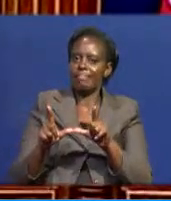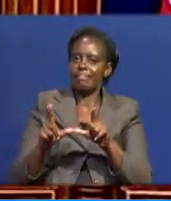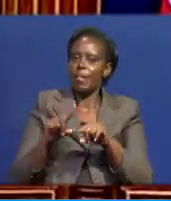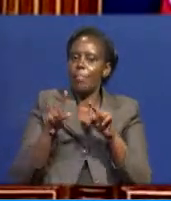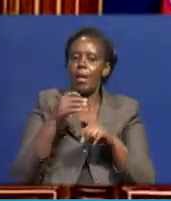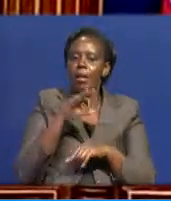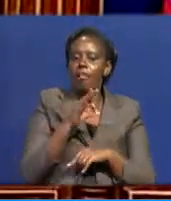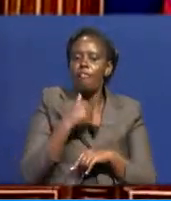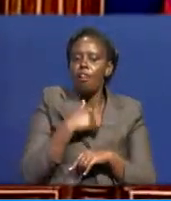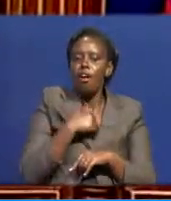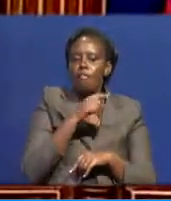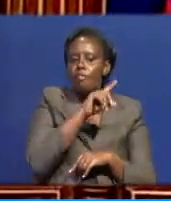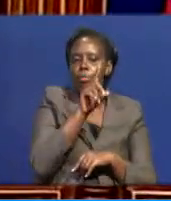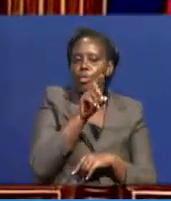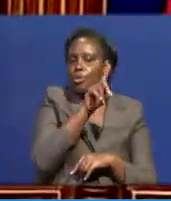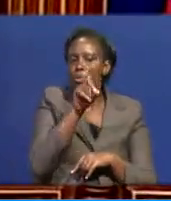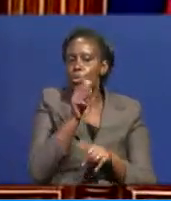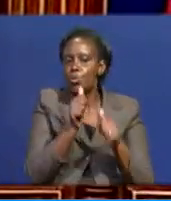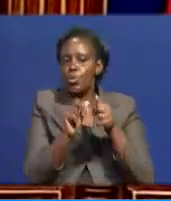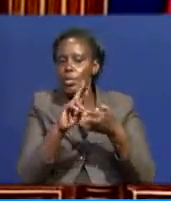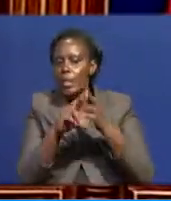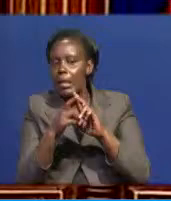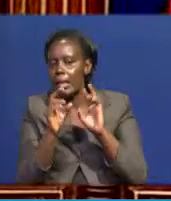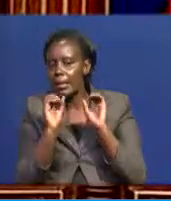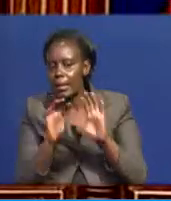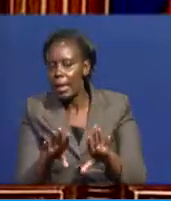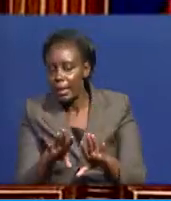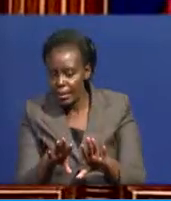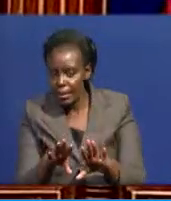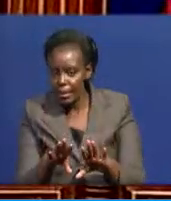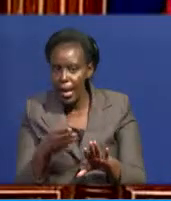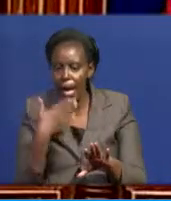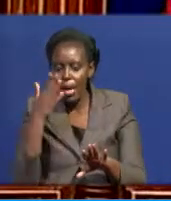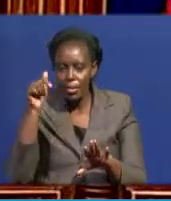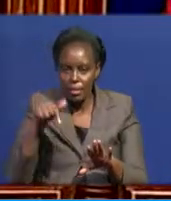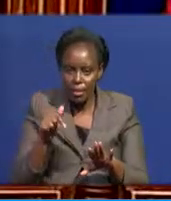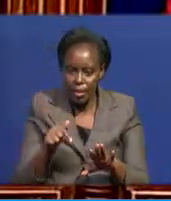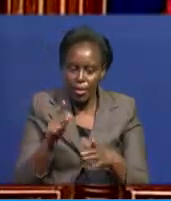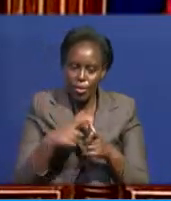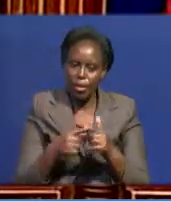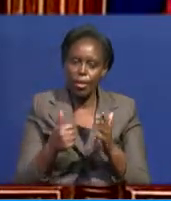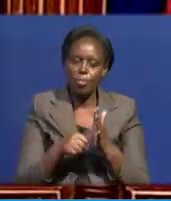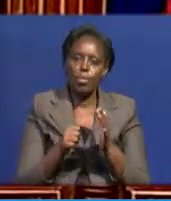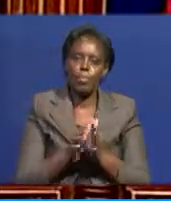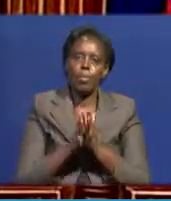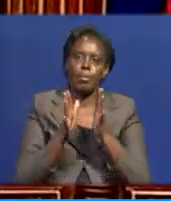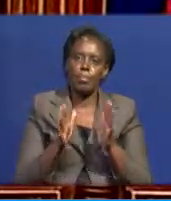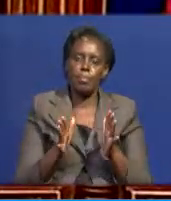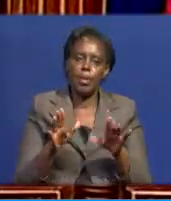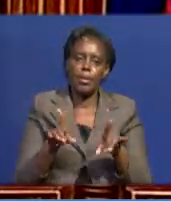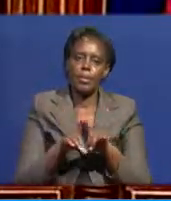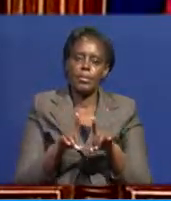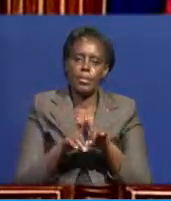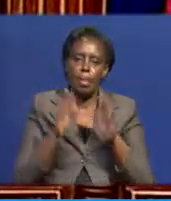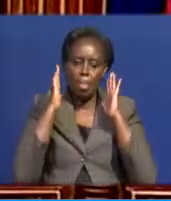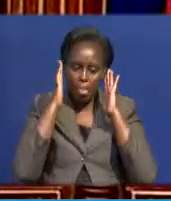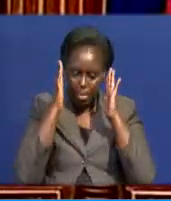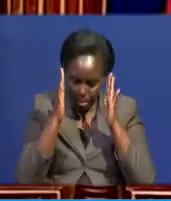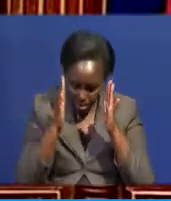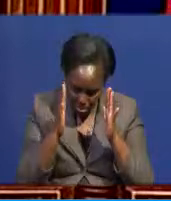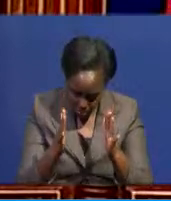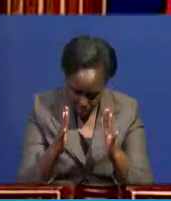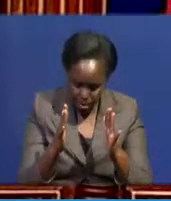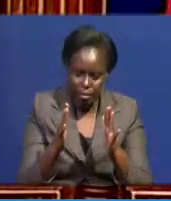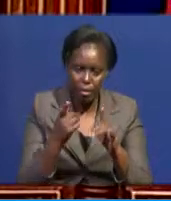But if we ask other questions which might not get answers now, then it's a big problem. So let us, as much as possible, stick to